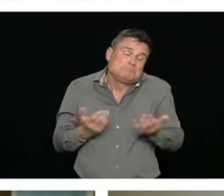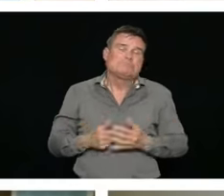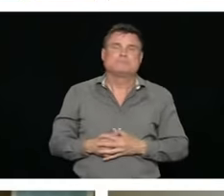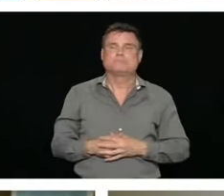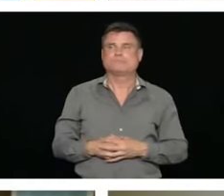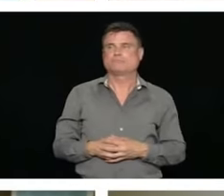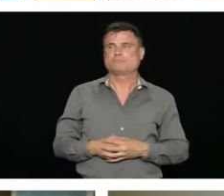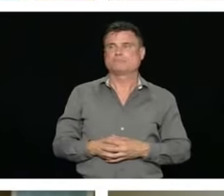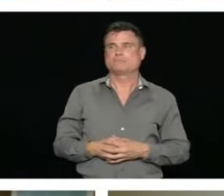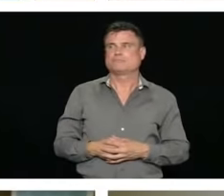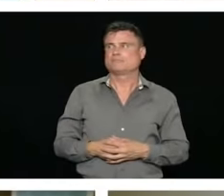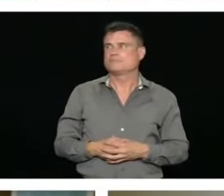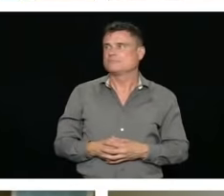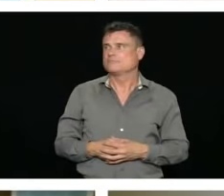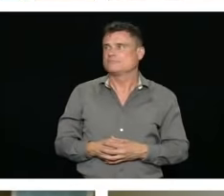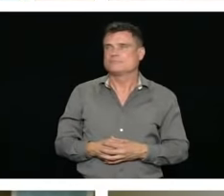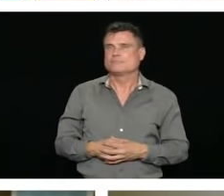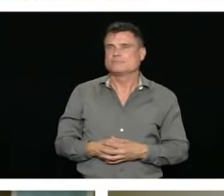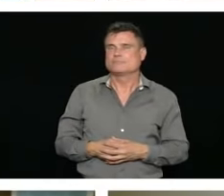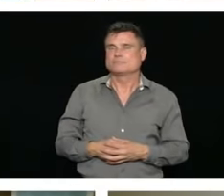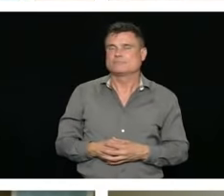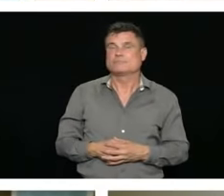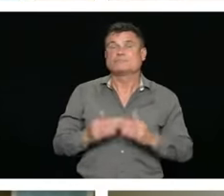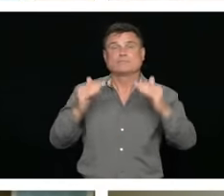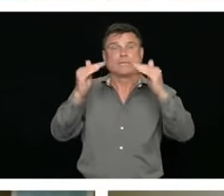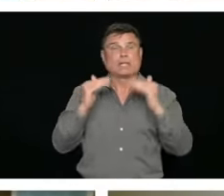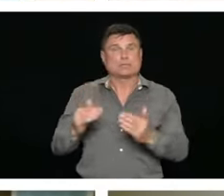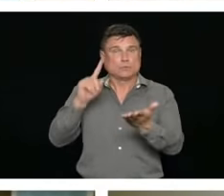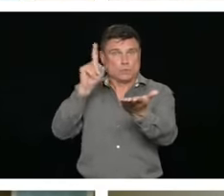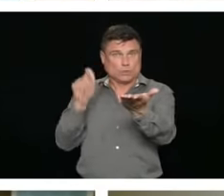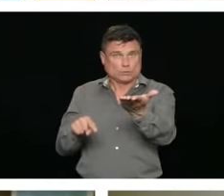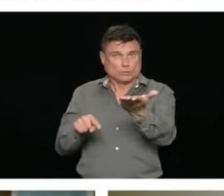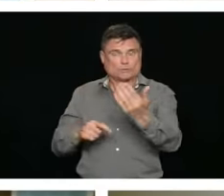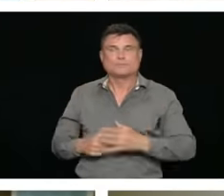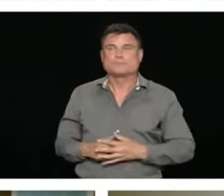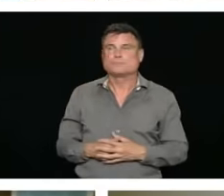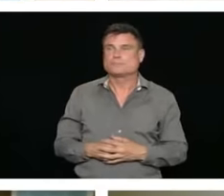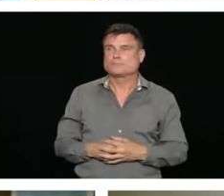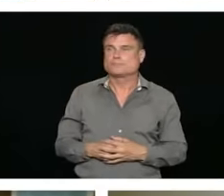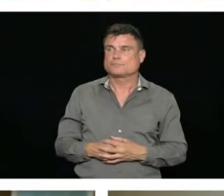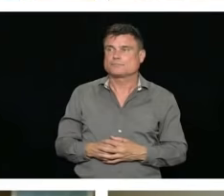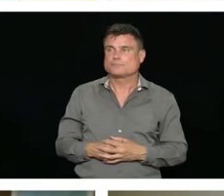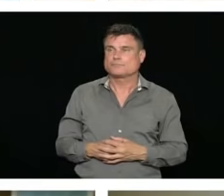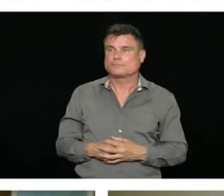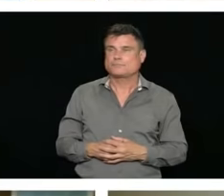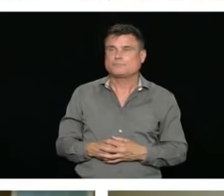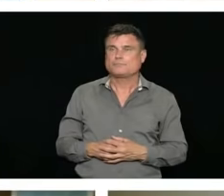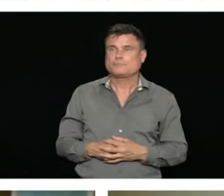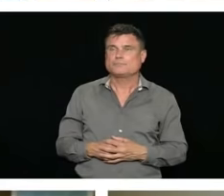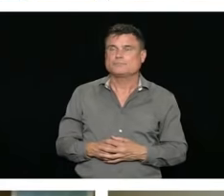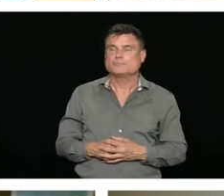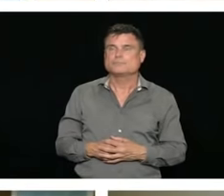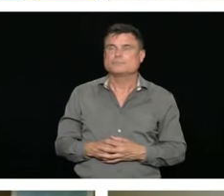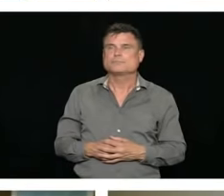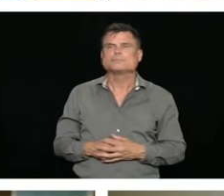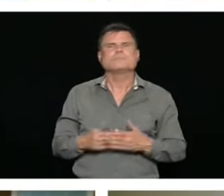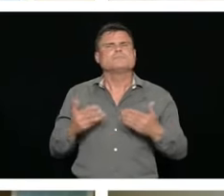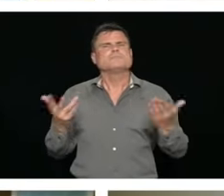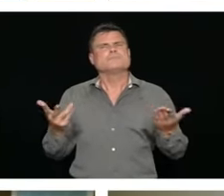be proof that they will, in fact, go by the guidelines? So I'm going to kick that over to you, Minister.